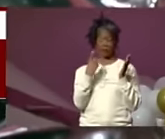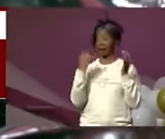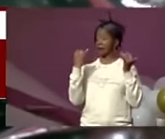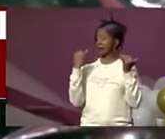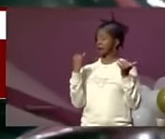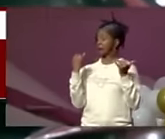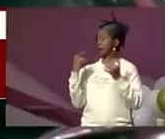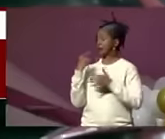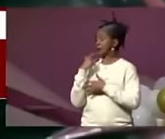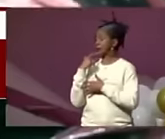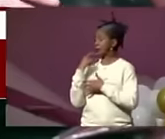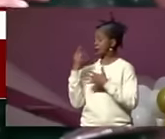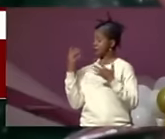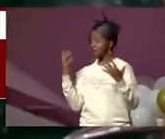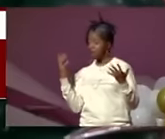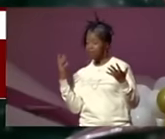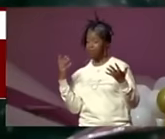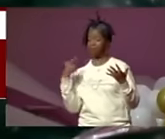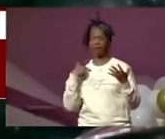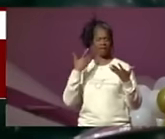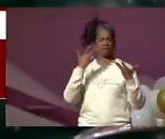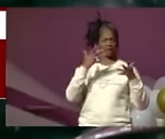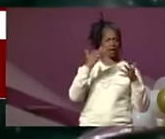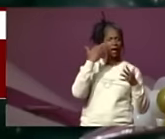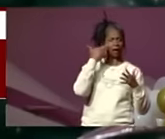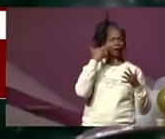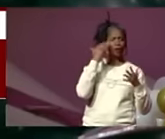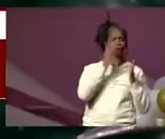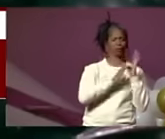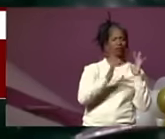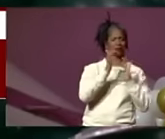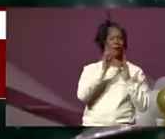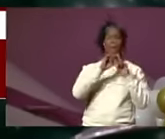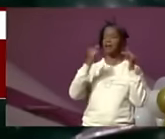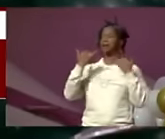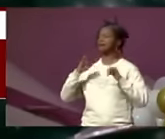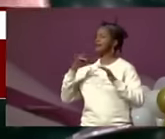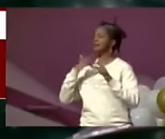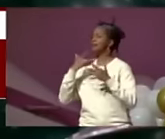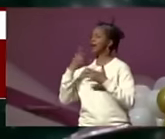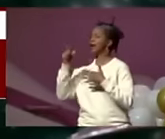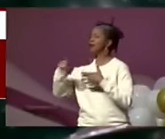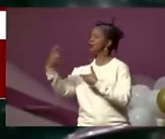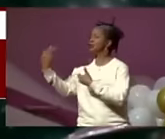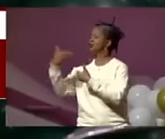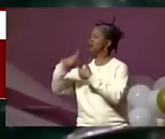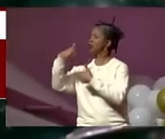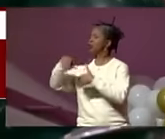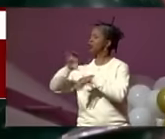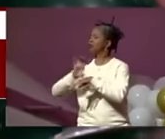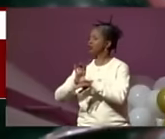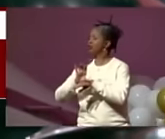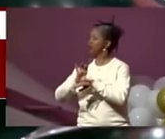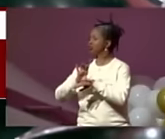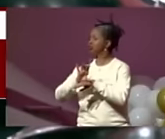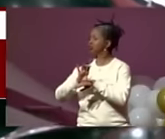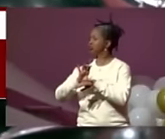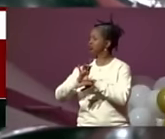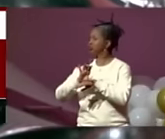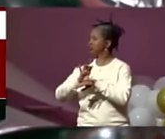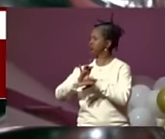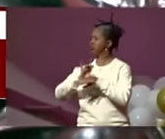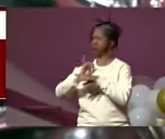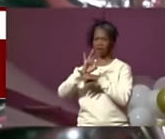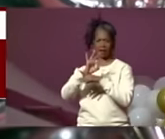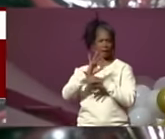my deal. I got that part right, but I want to join church. I feel God leading me to join this church. If that's you right